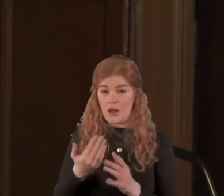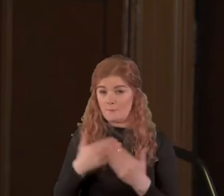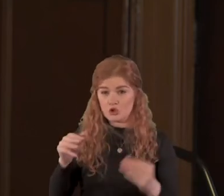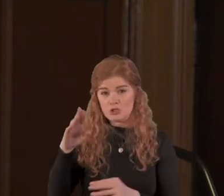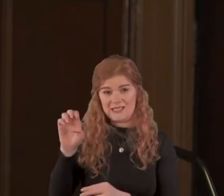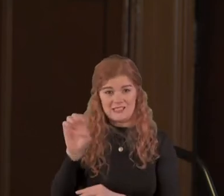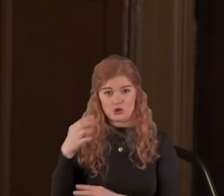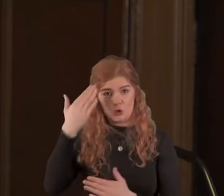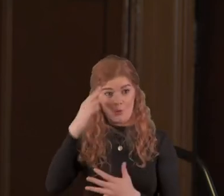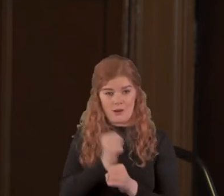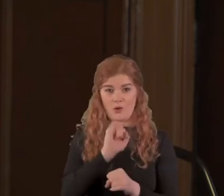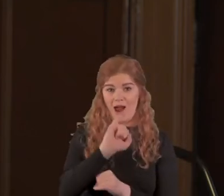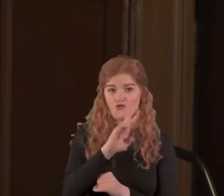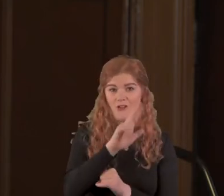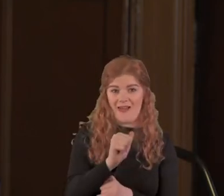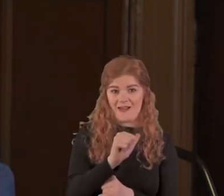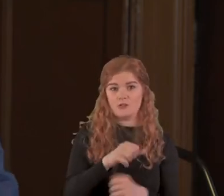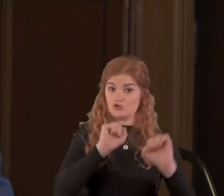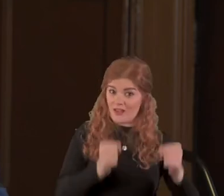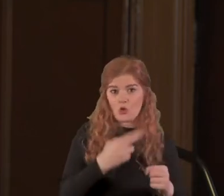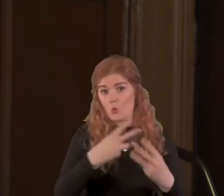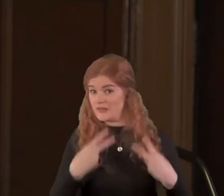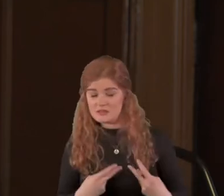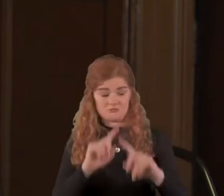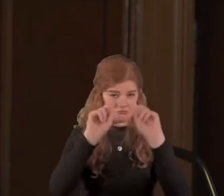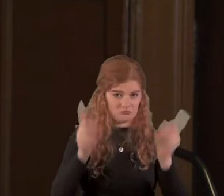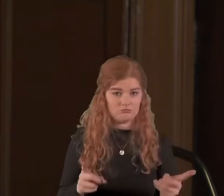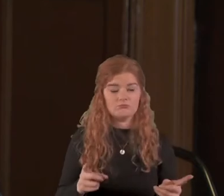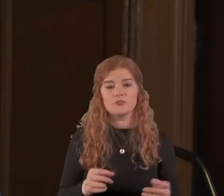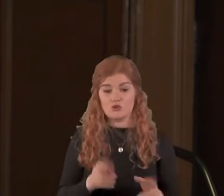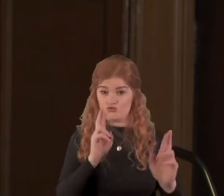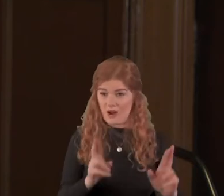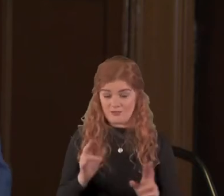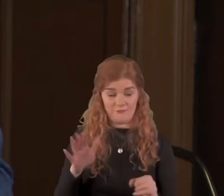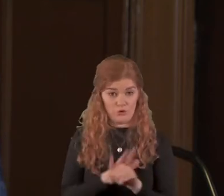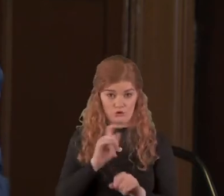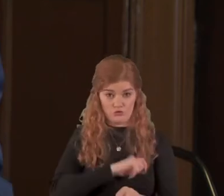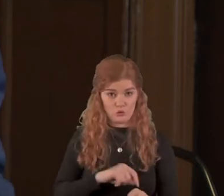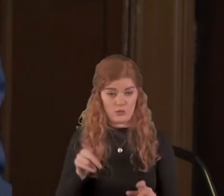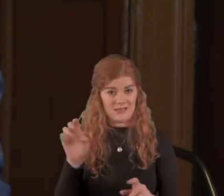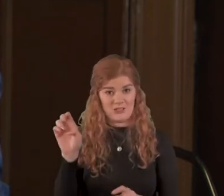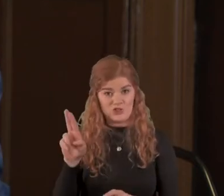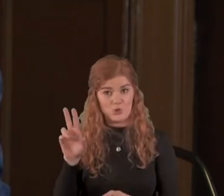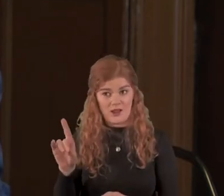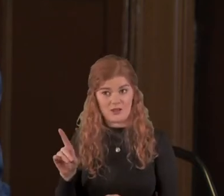IRA's strength, or rather its weakness. Whilst on the one hand, it's perfectly true to say that the British thought they had